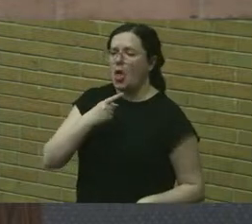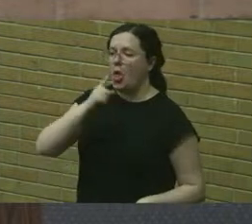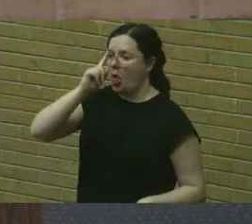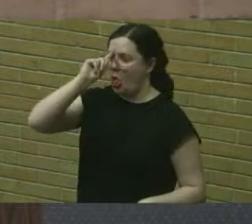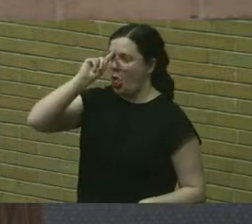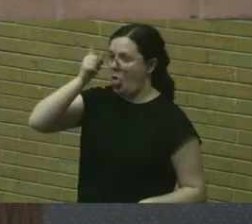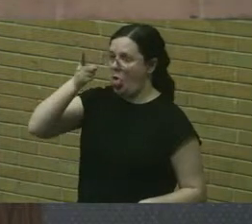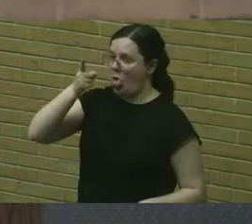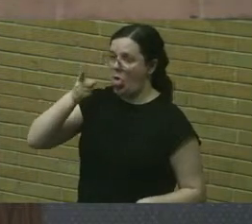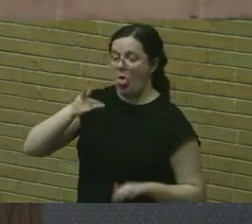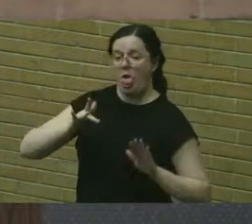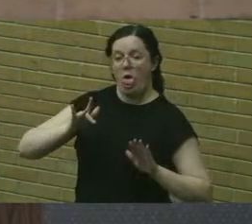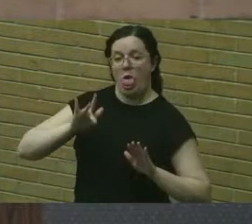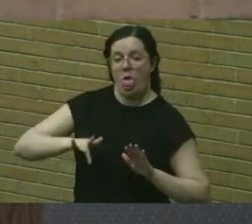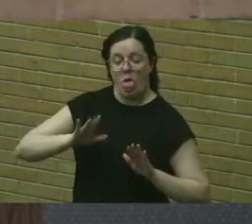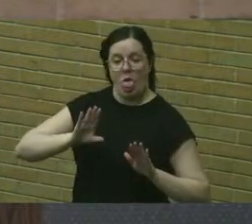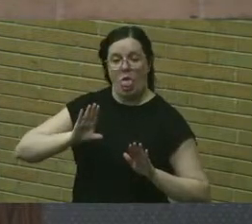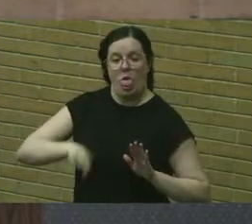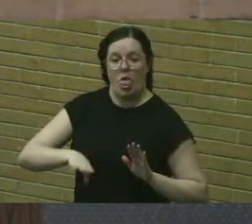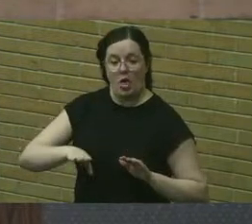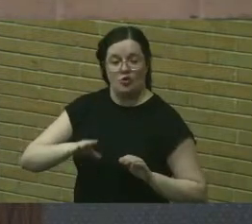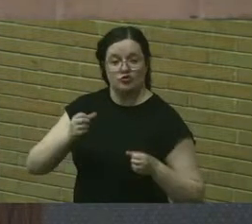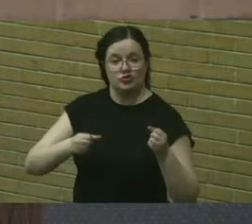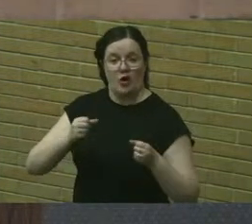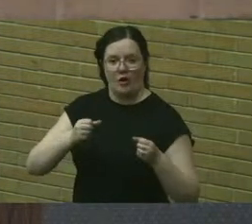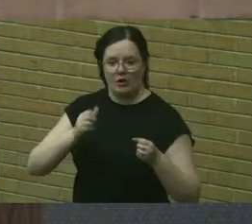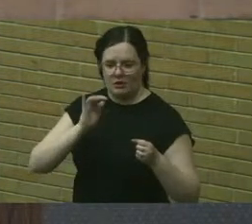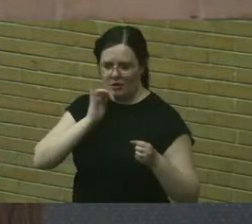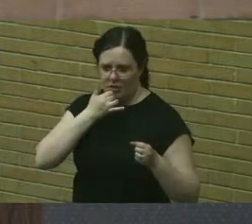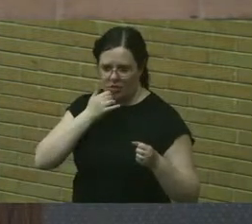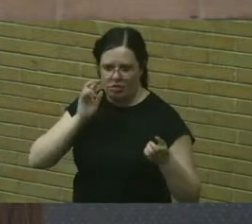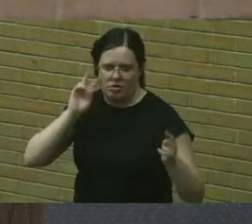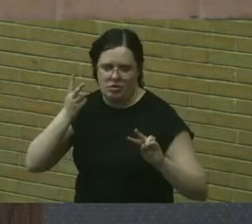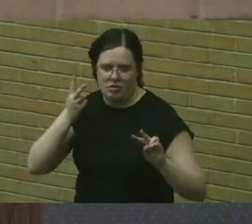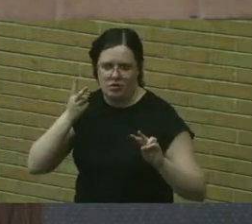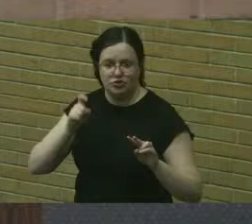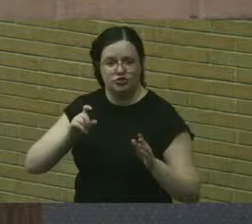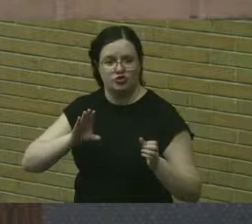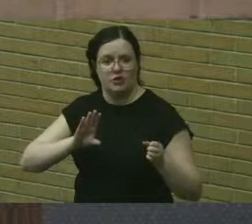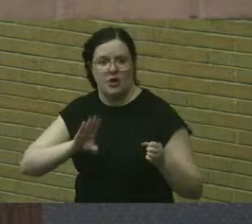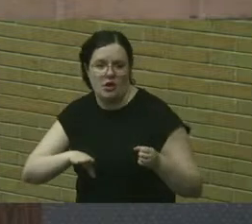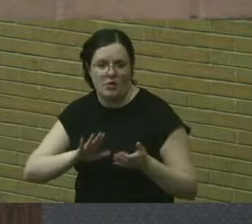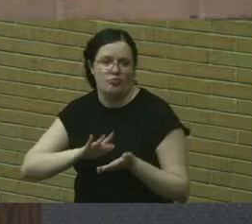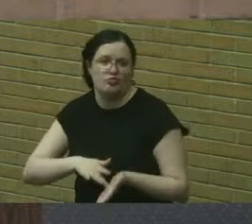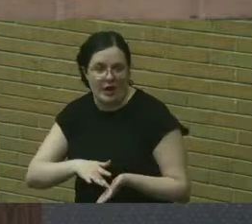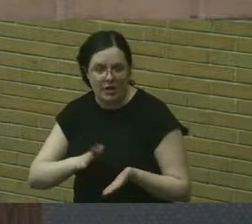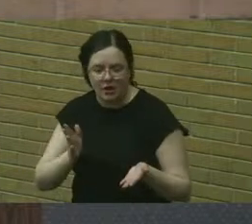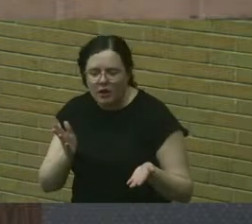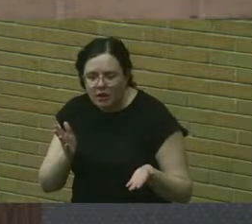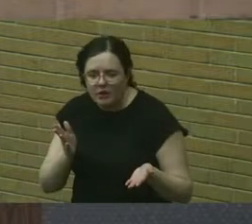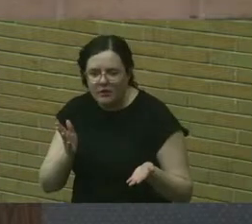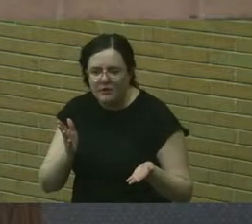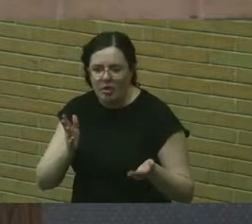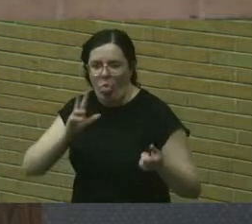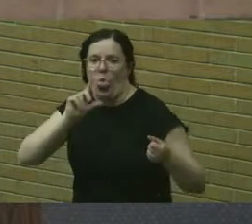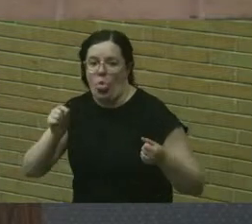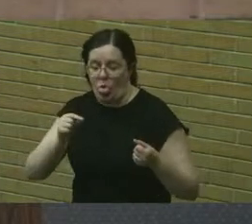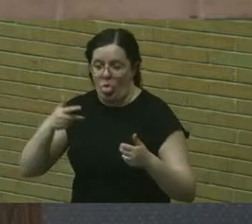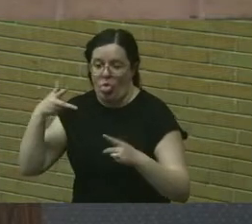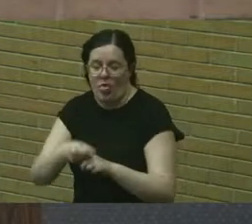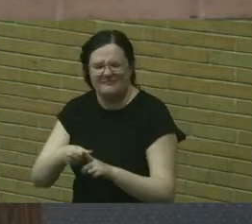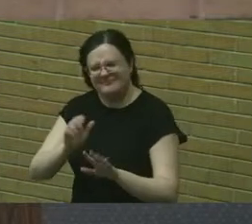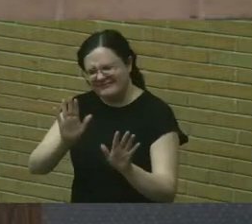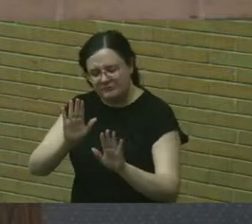to hit the accelerator on their car instead of hitting the brake as they're going by some of these events. They need to be a distance from the